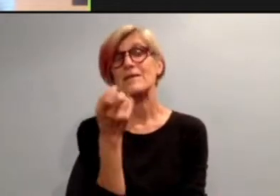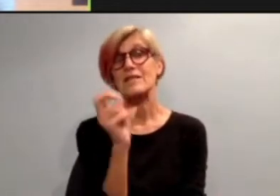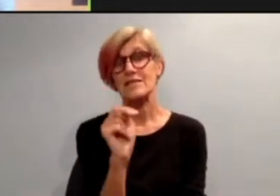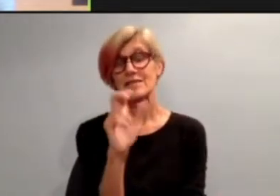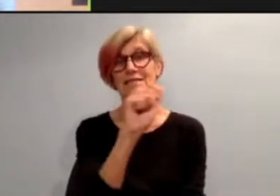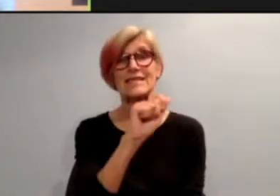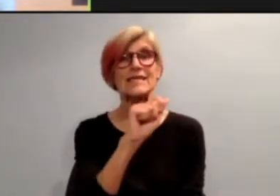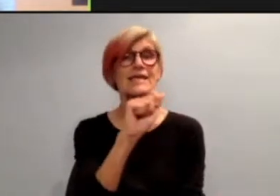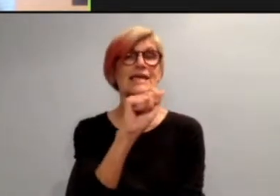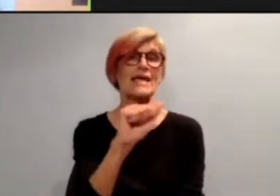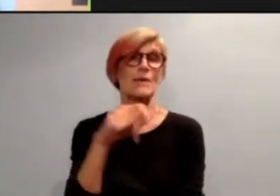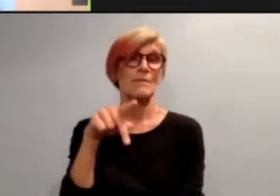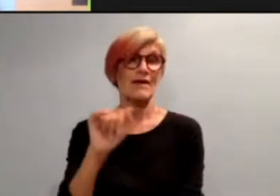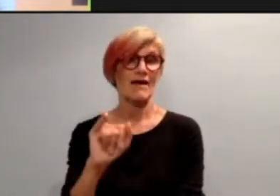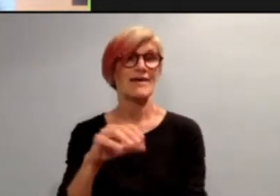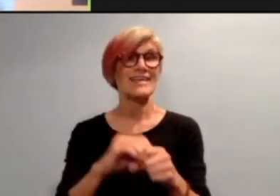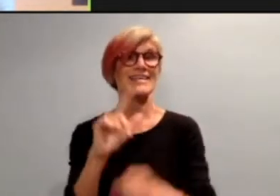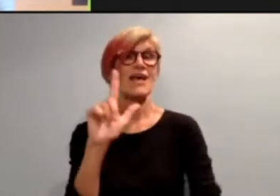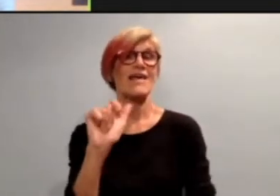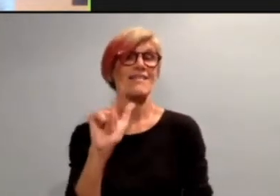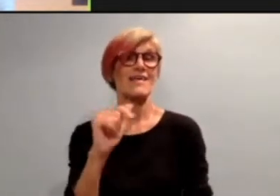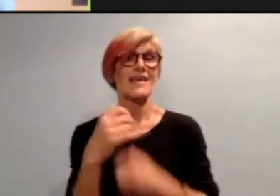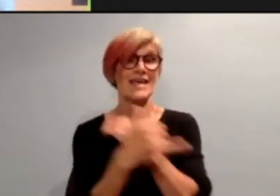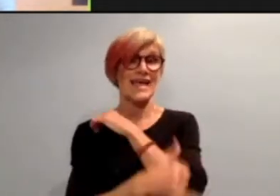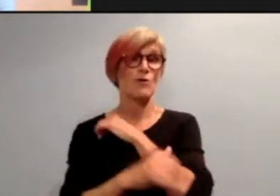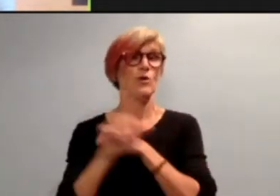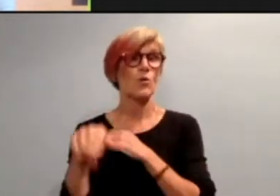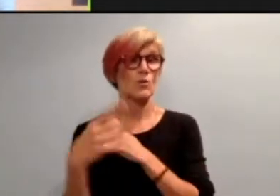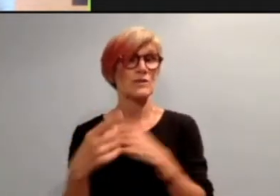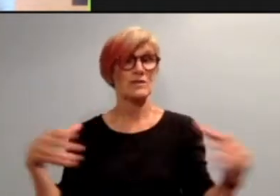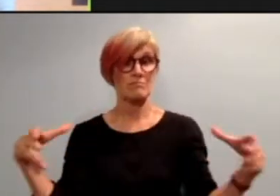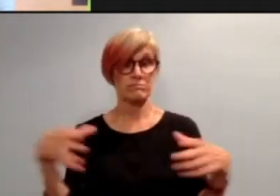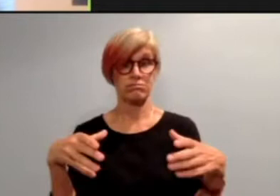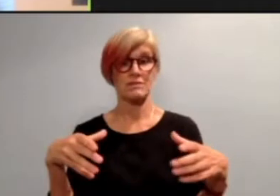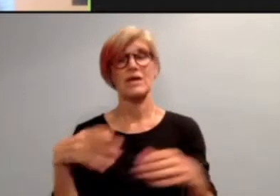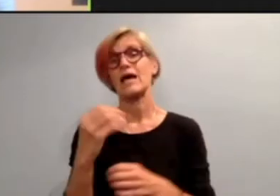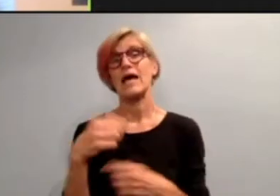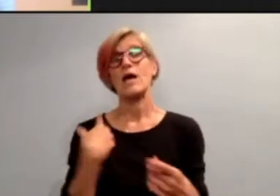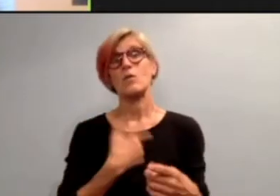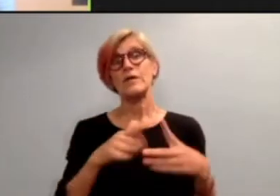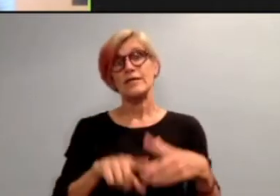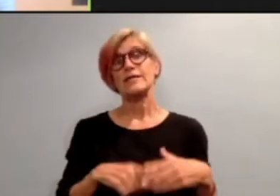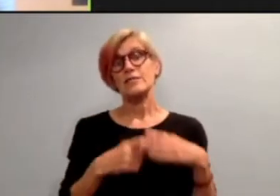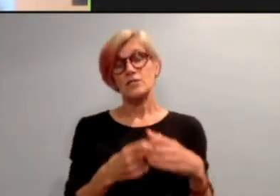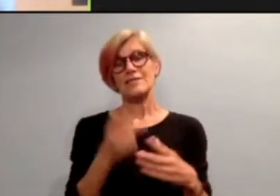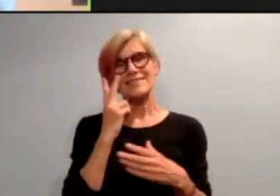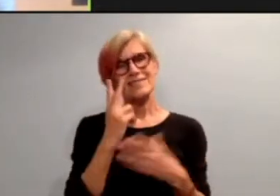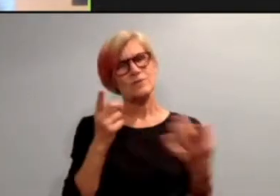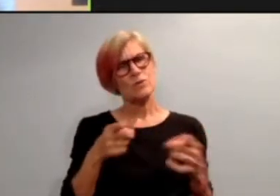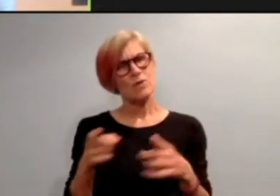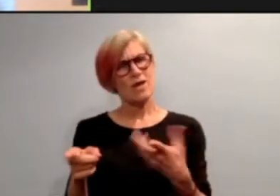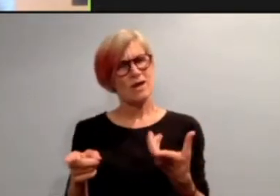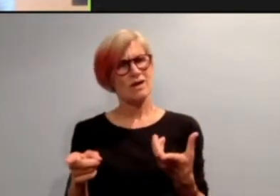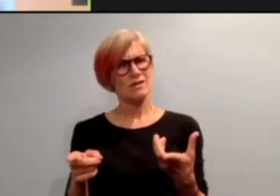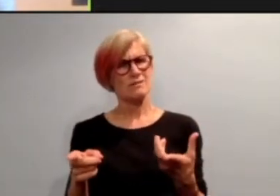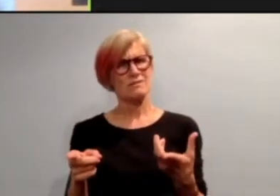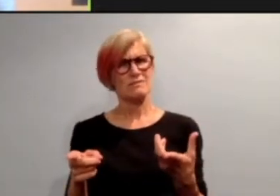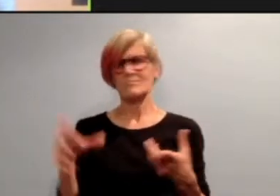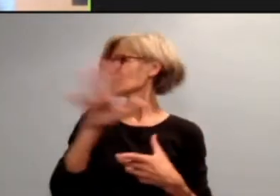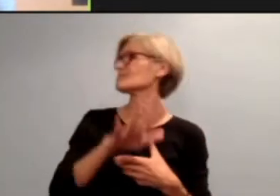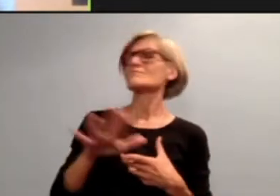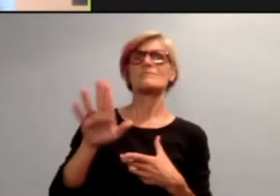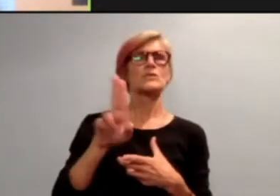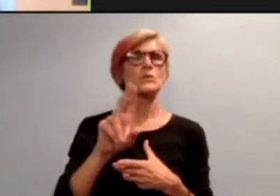Pacific Islanders in Los Angeles County. And we began to see, what's going on across our